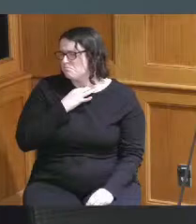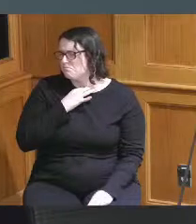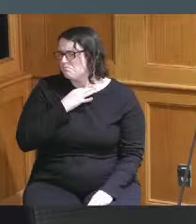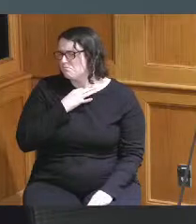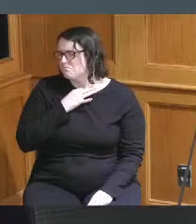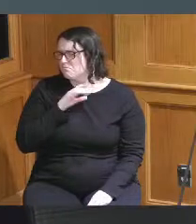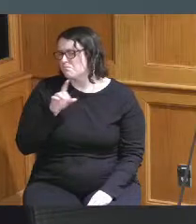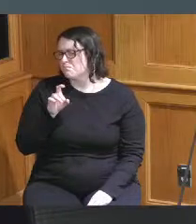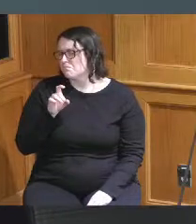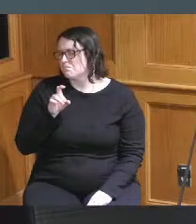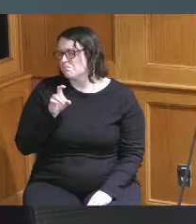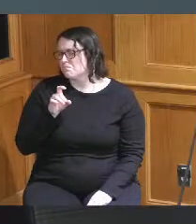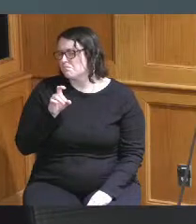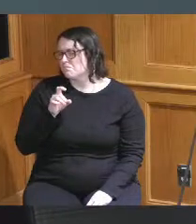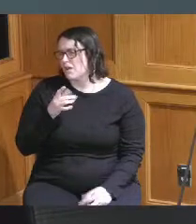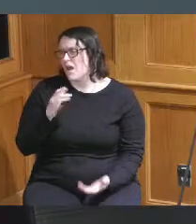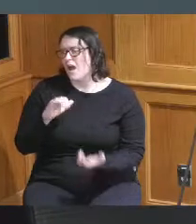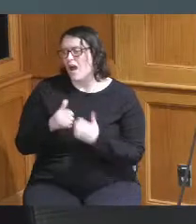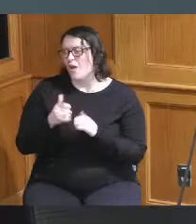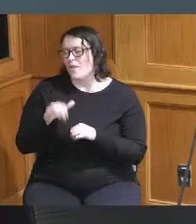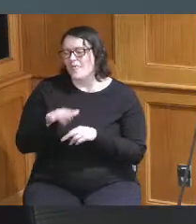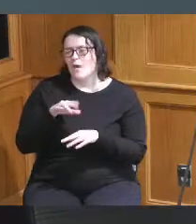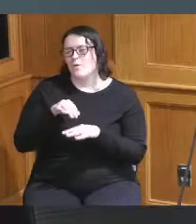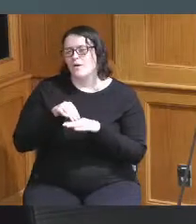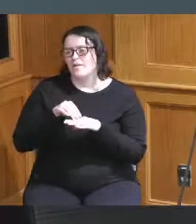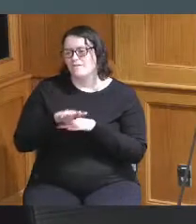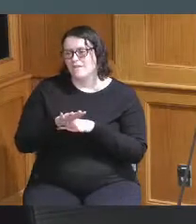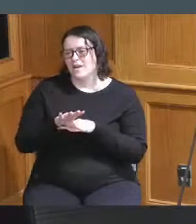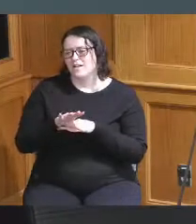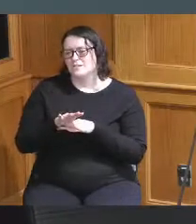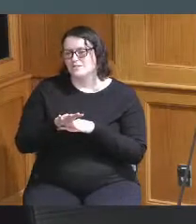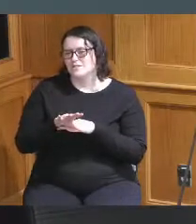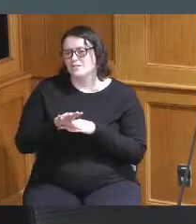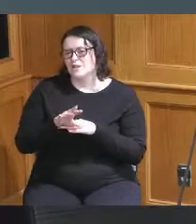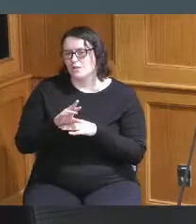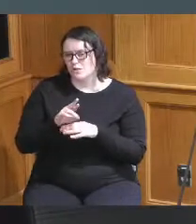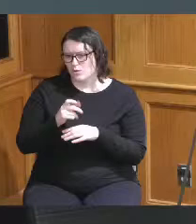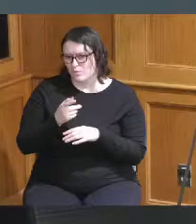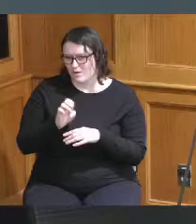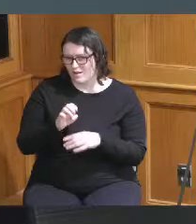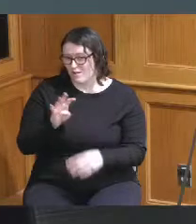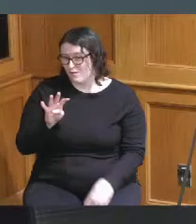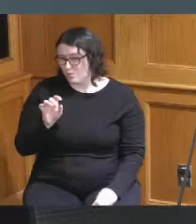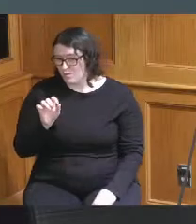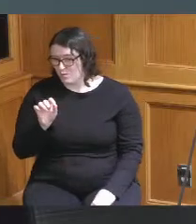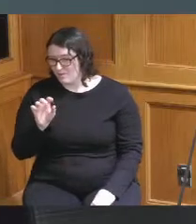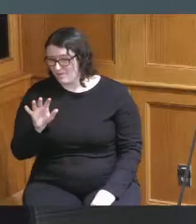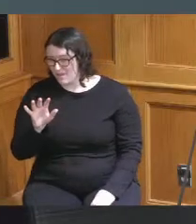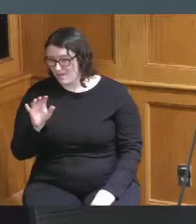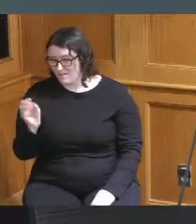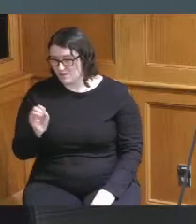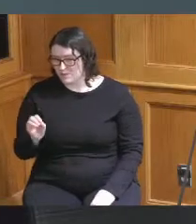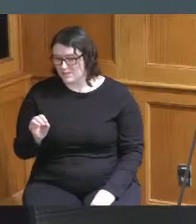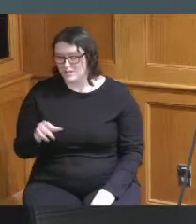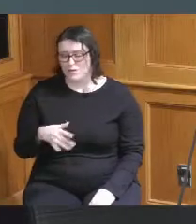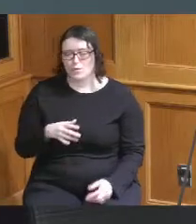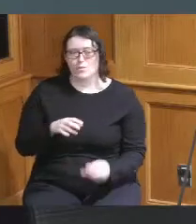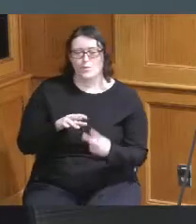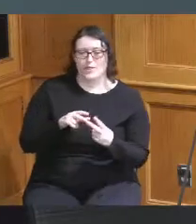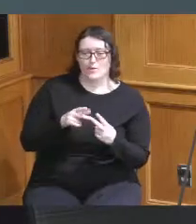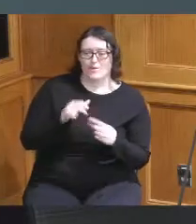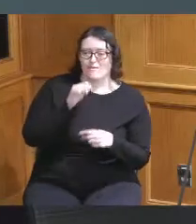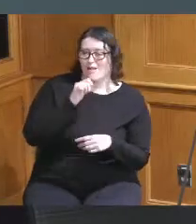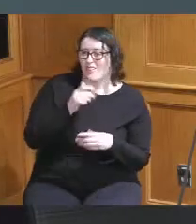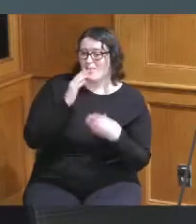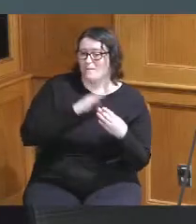about how that would affect our raise, the 4.5%, and whether or not the board is